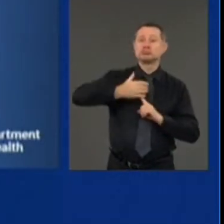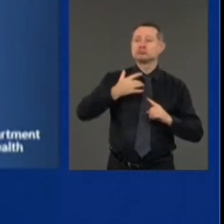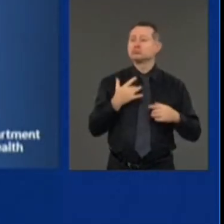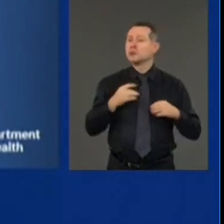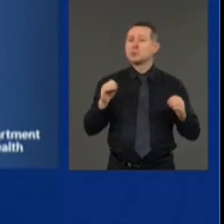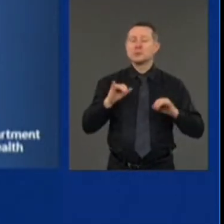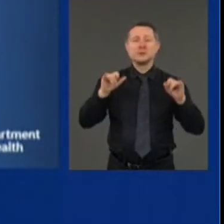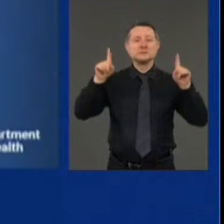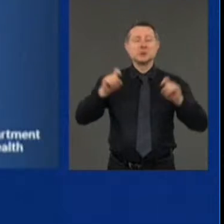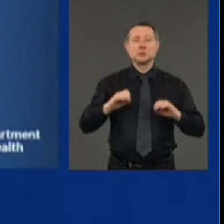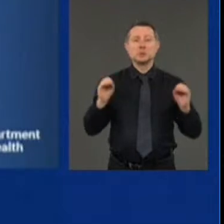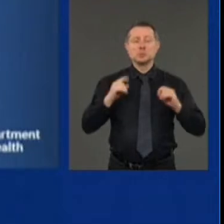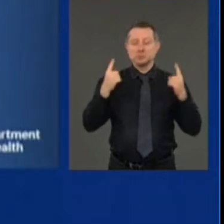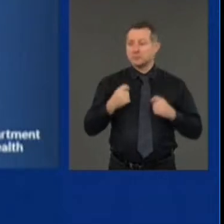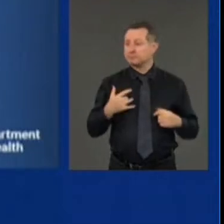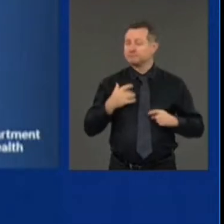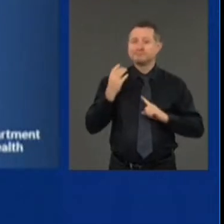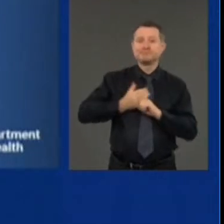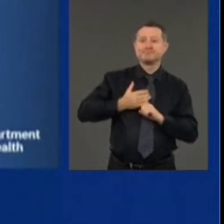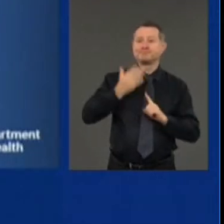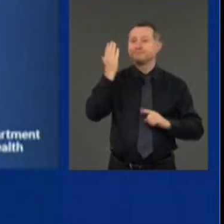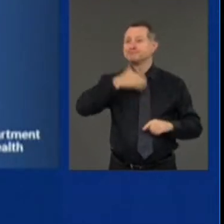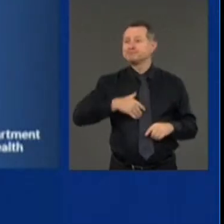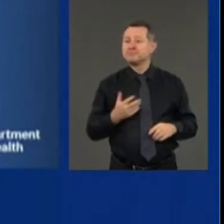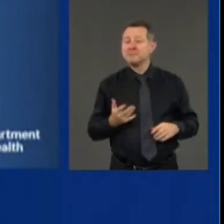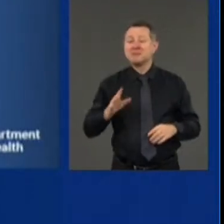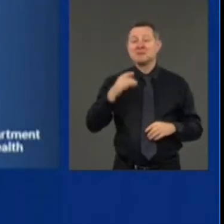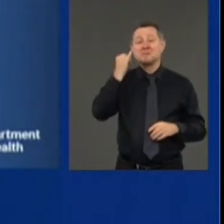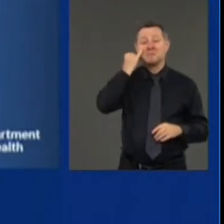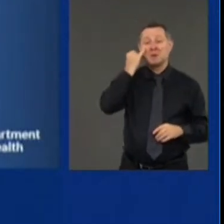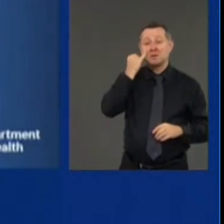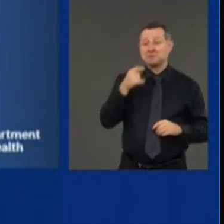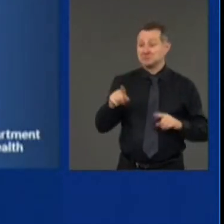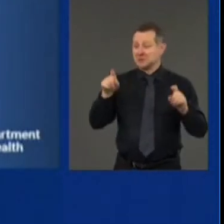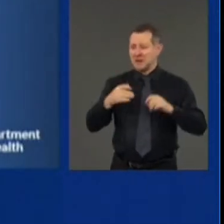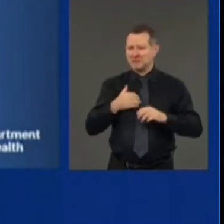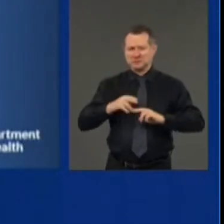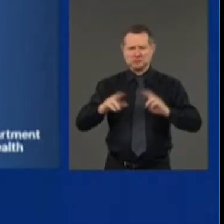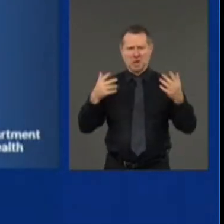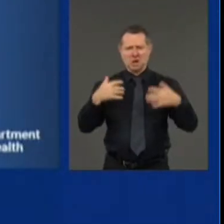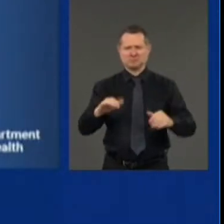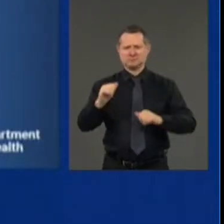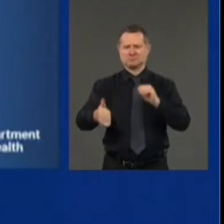there was testing and that they knew they had it, but they did not have symptoms.